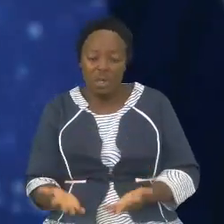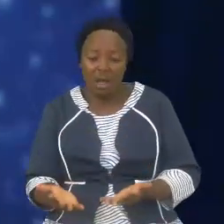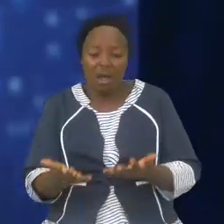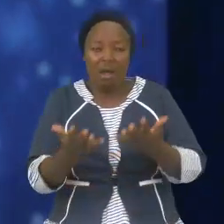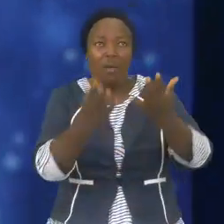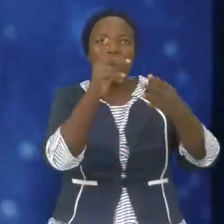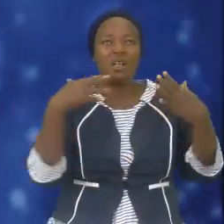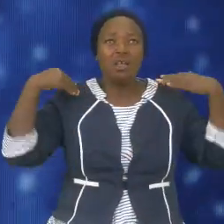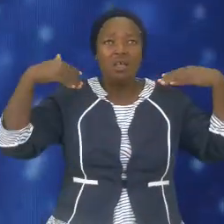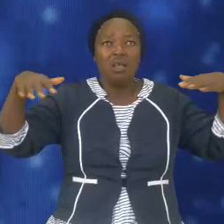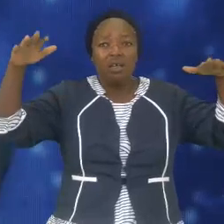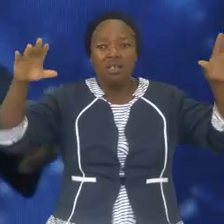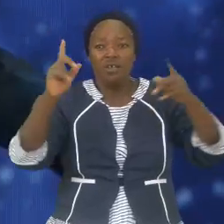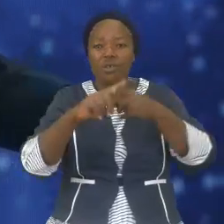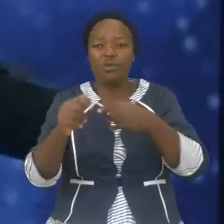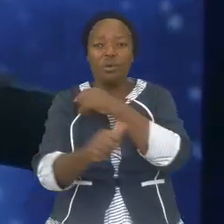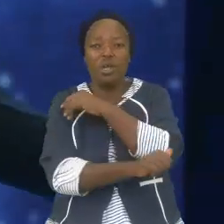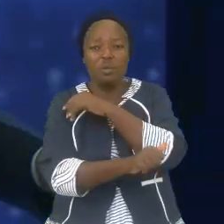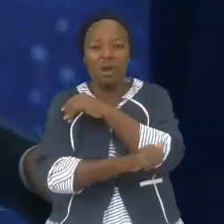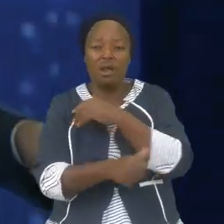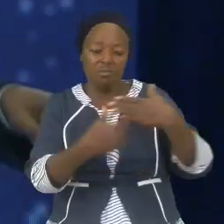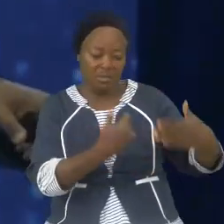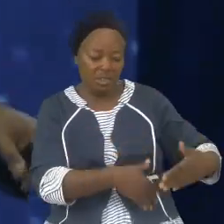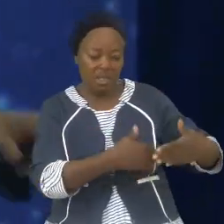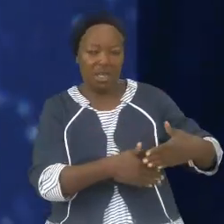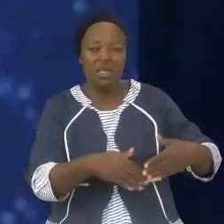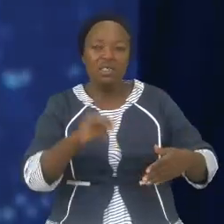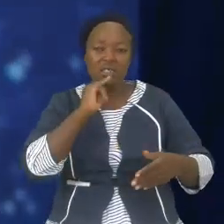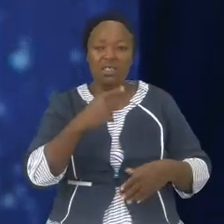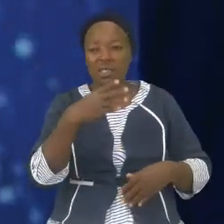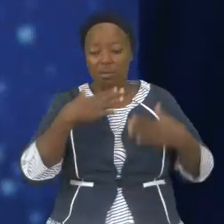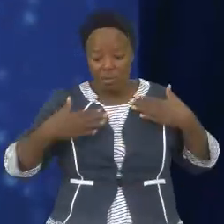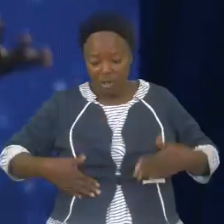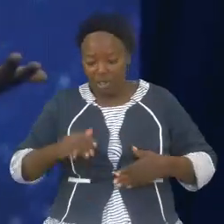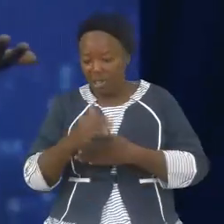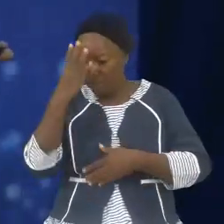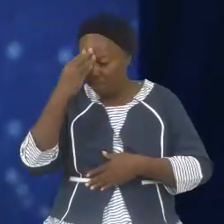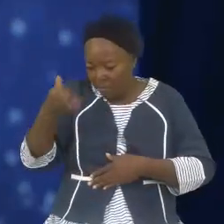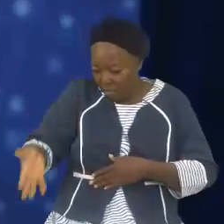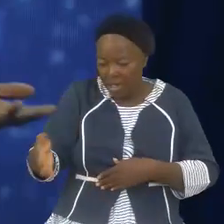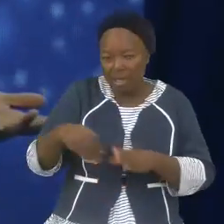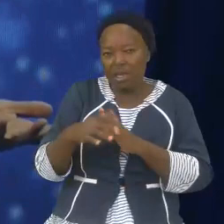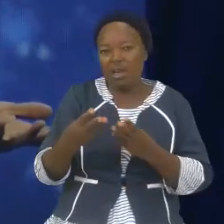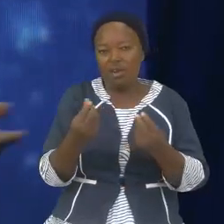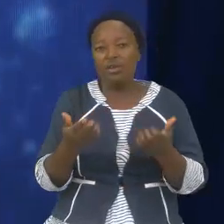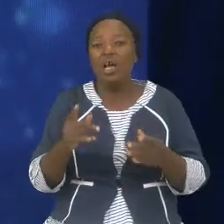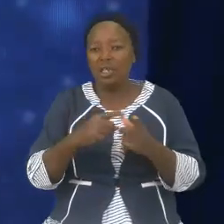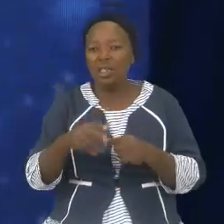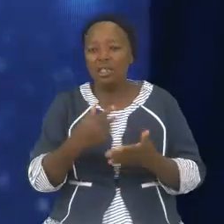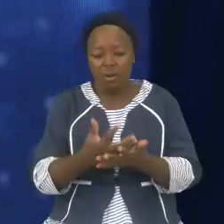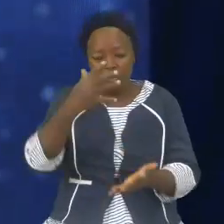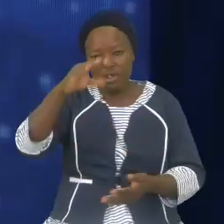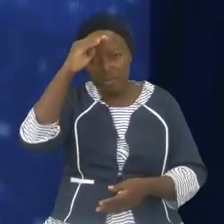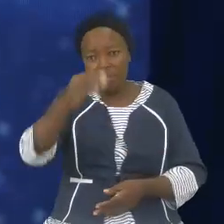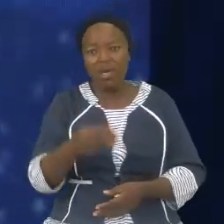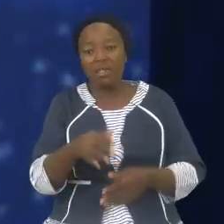to Abraham's bosom. It's the body that's left in the dust. And then the rich man died and he